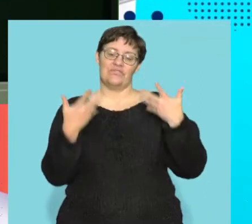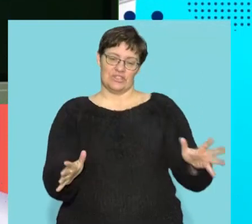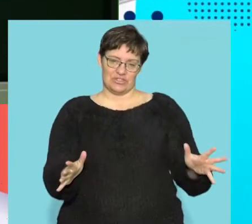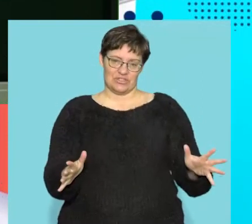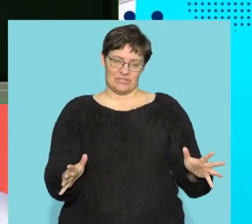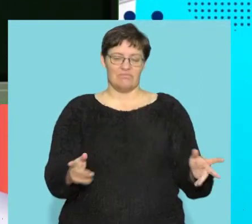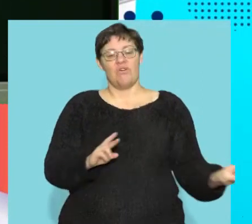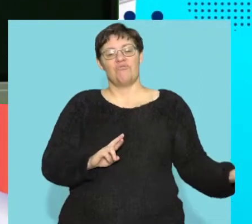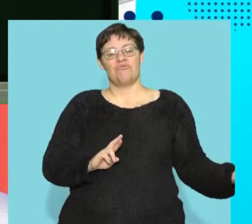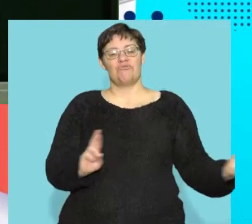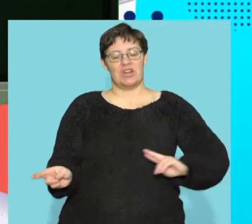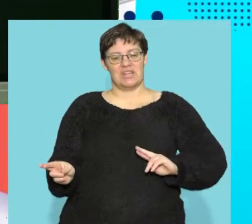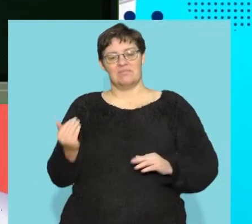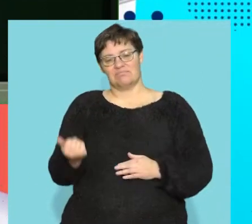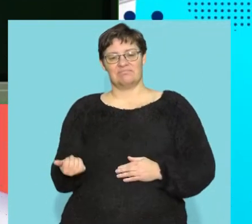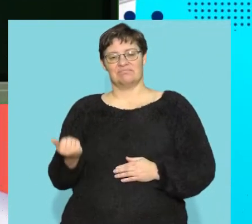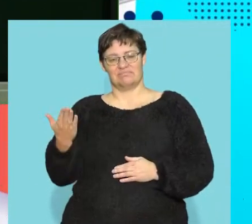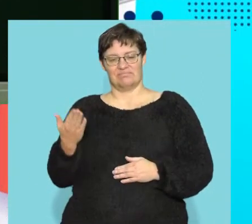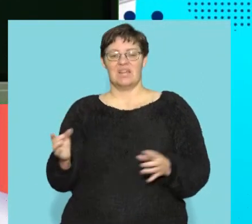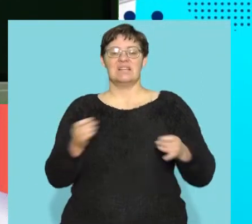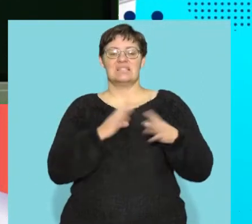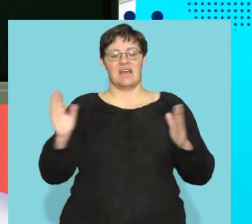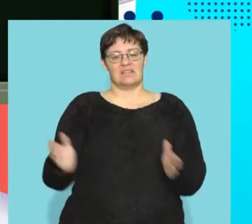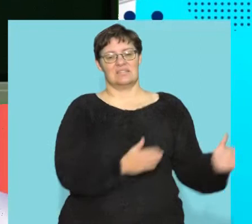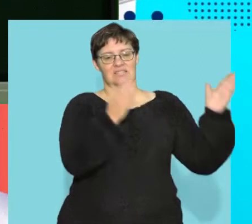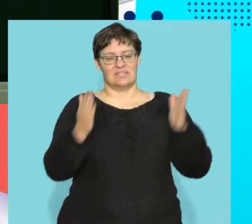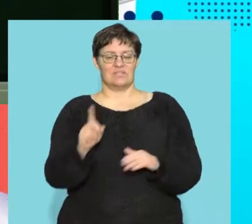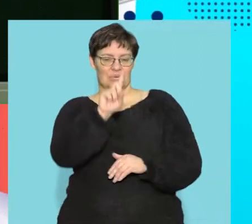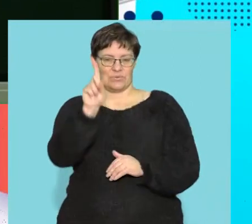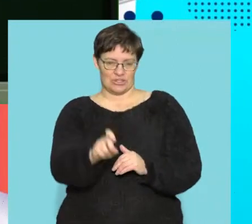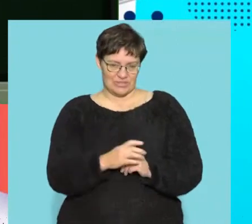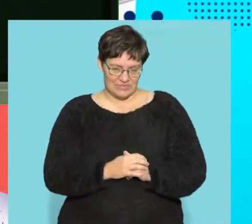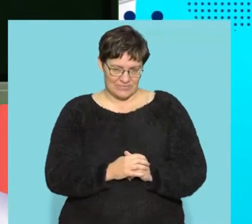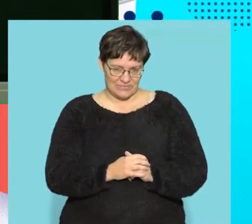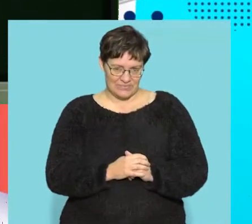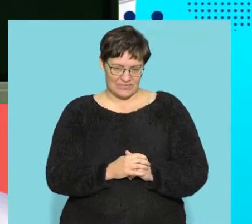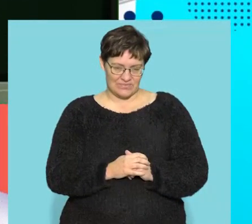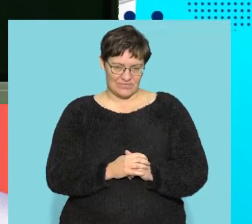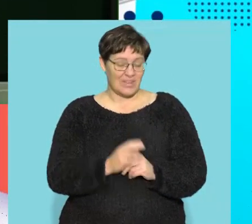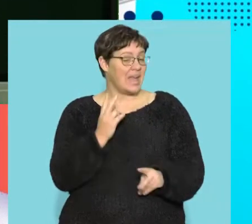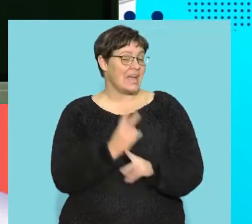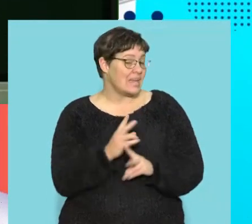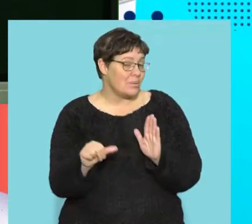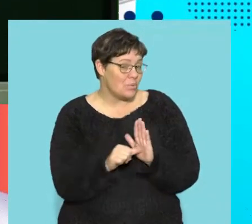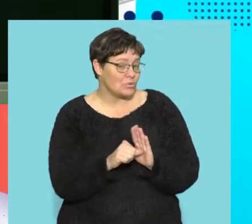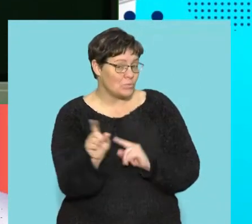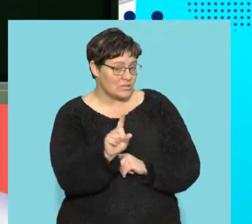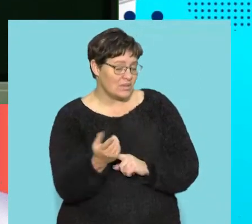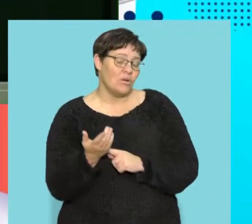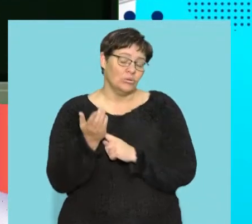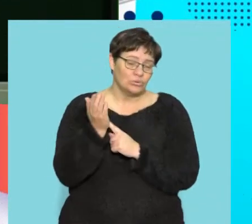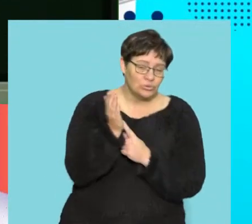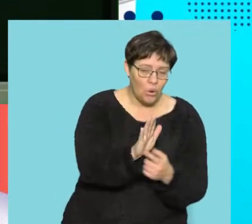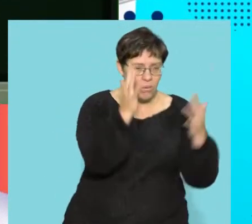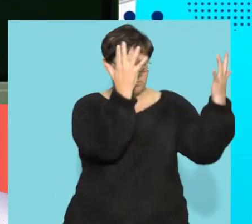you are ready to hand it in and start with the next question. So guys, once again, important, show your